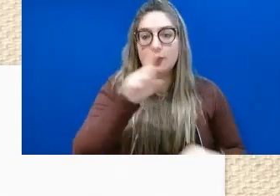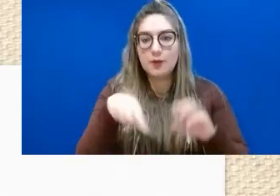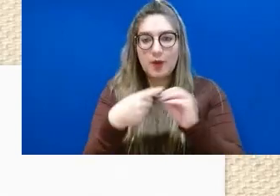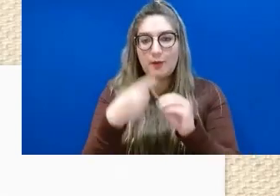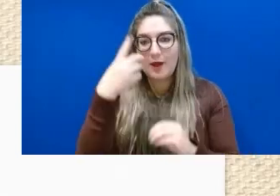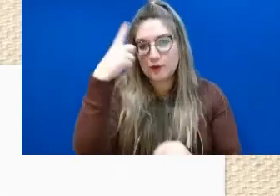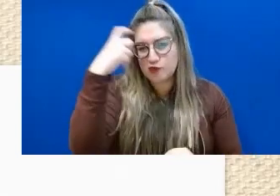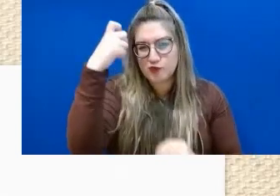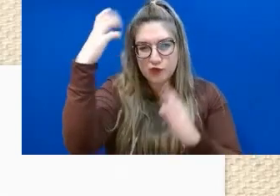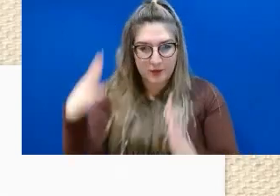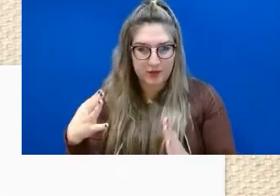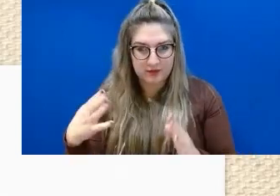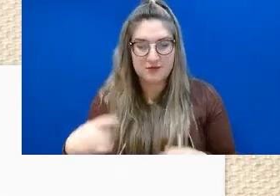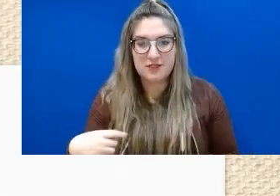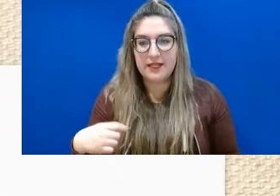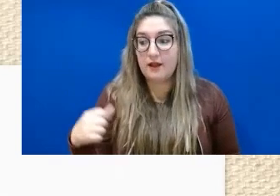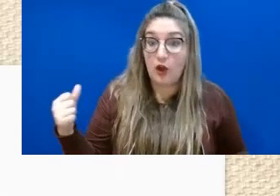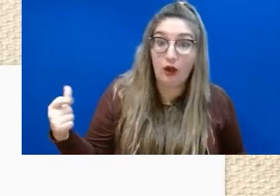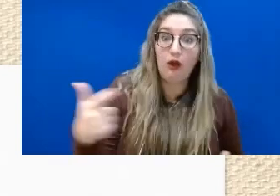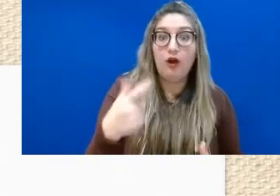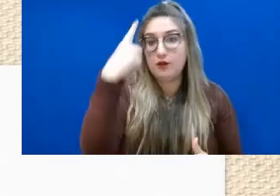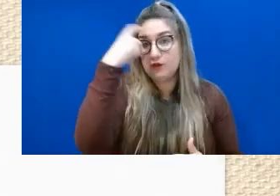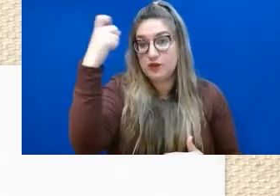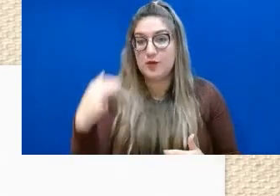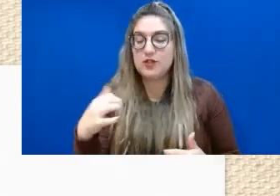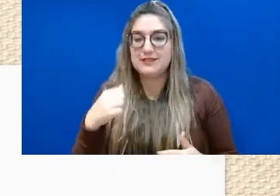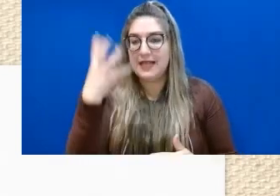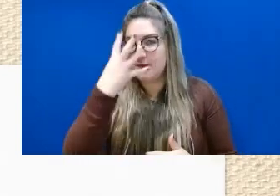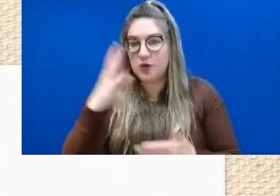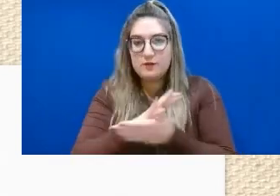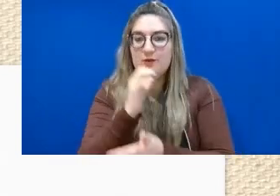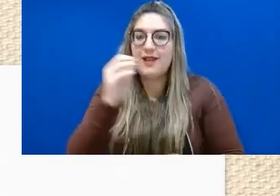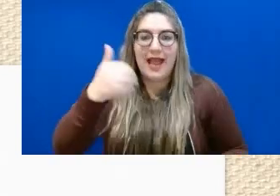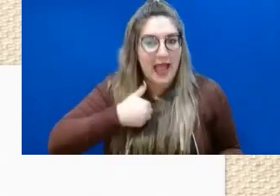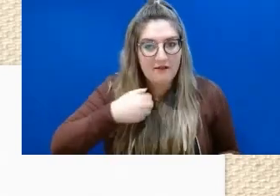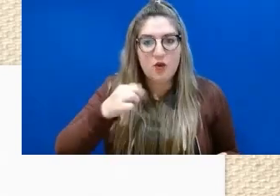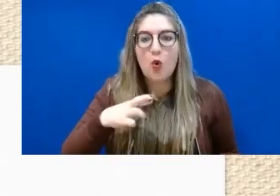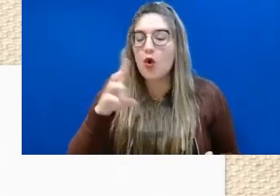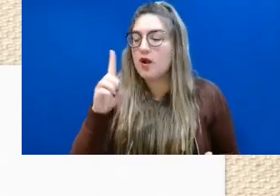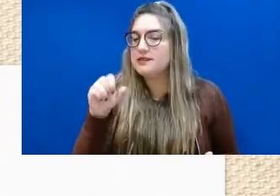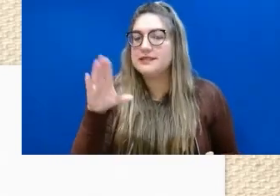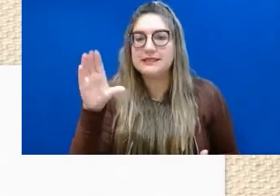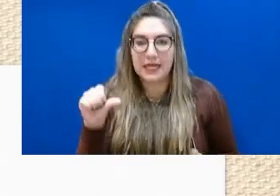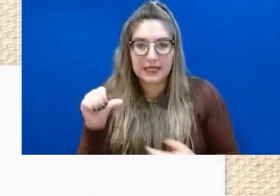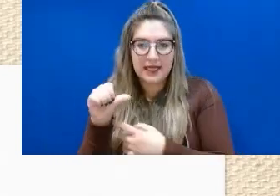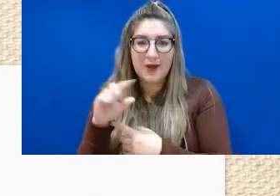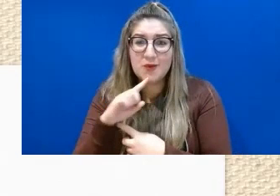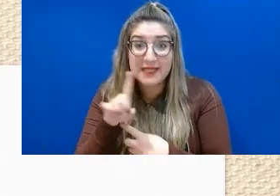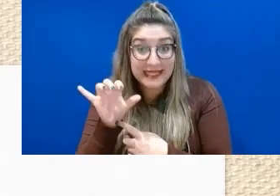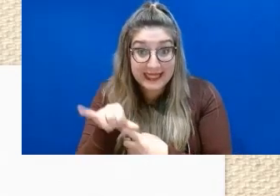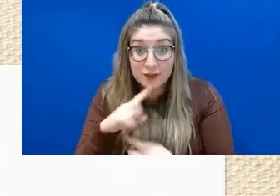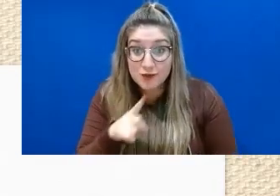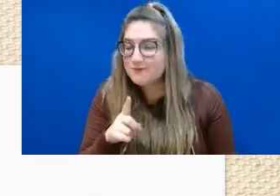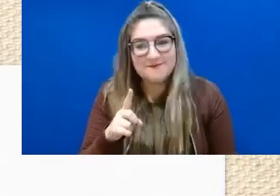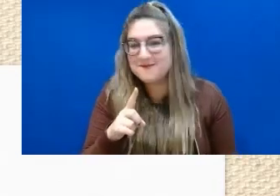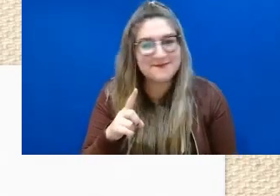all students are undocumented or DACA. Okay, to tell you the truth, we have all kinds of dreamers. Okay, we have